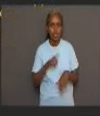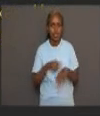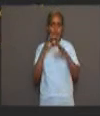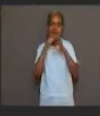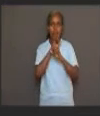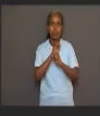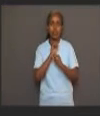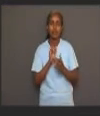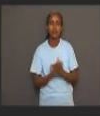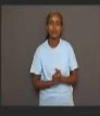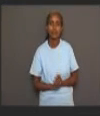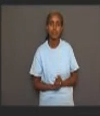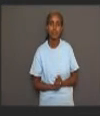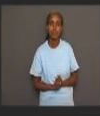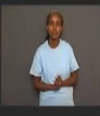Time's up!